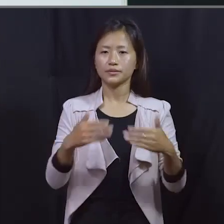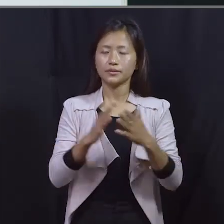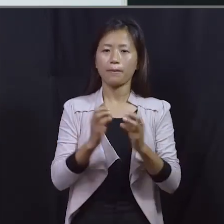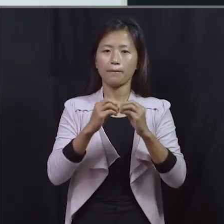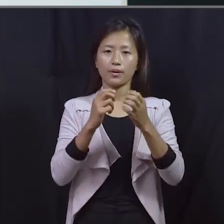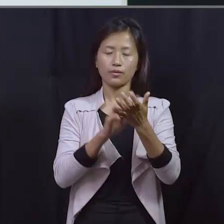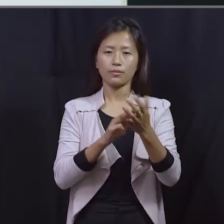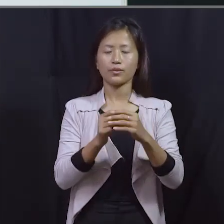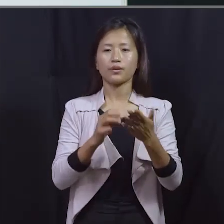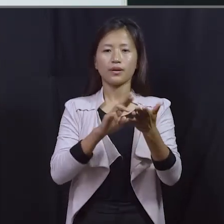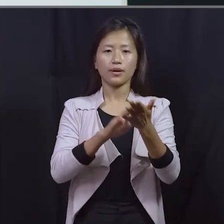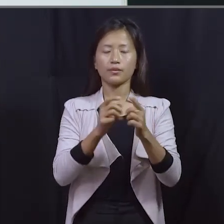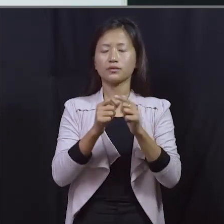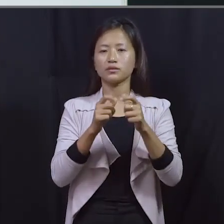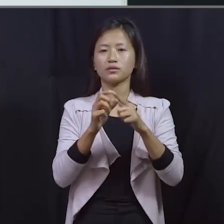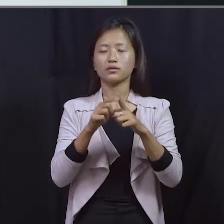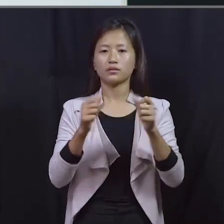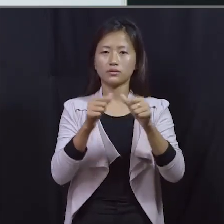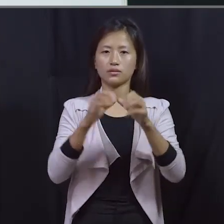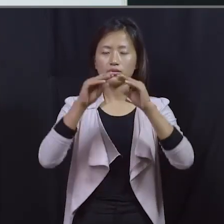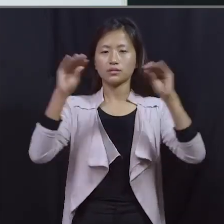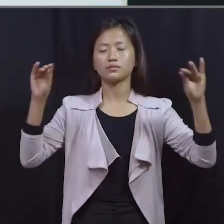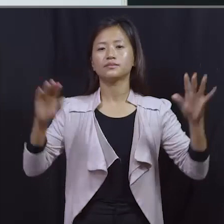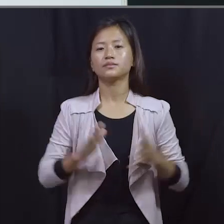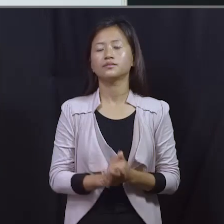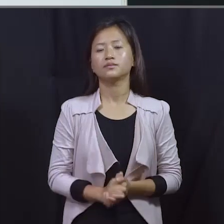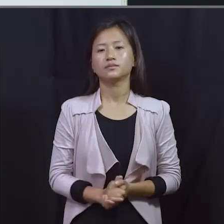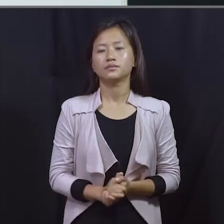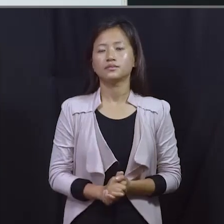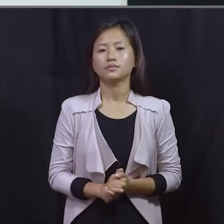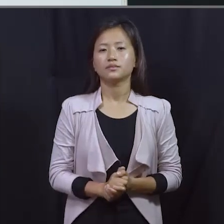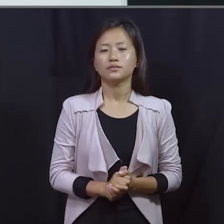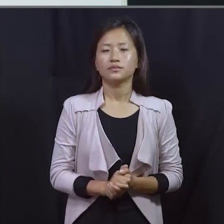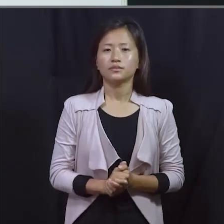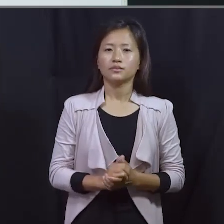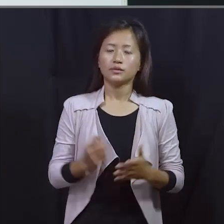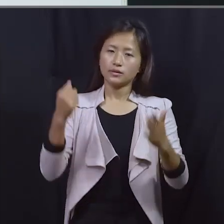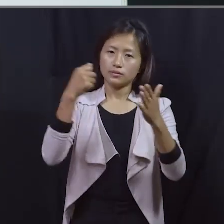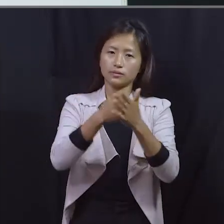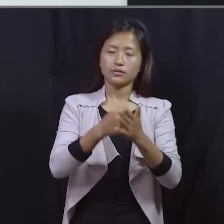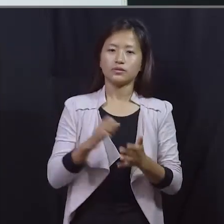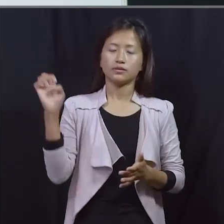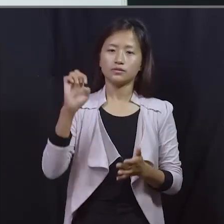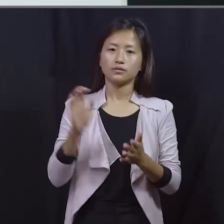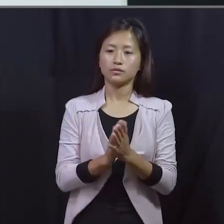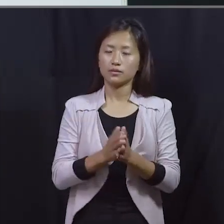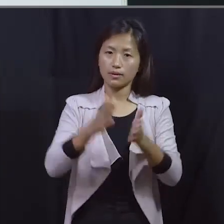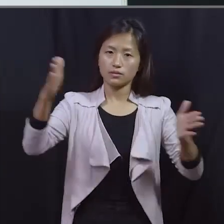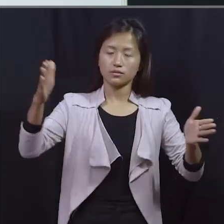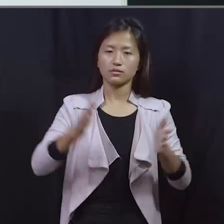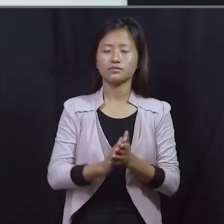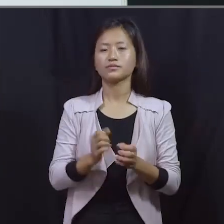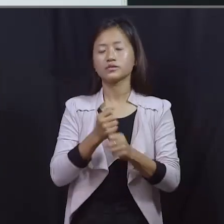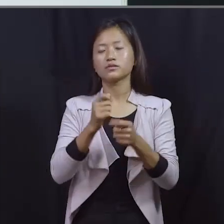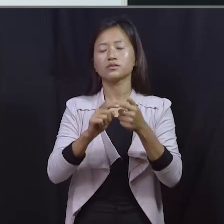Bombay, Madras, and Assam. Please remember that the Roadway settlement it reached even to the